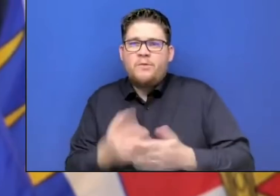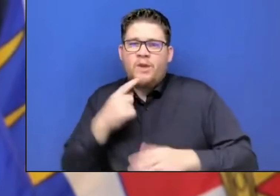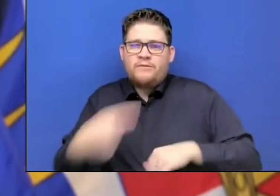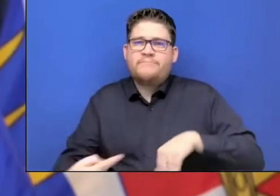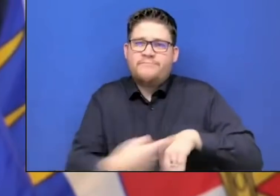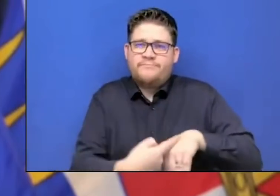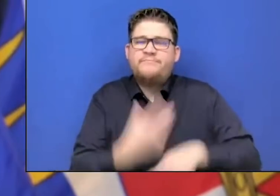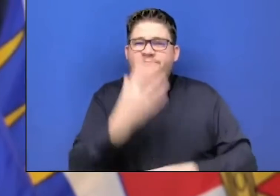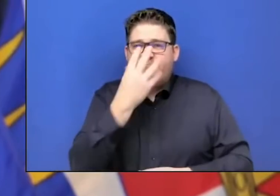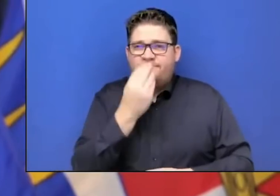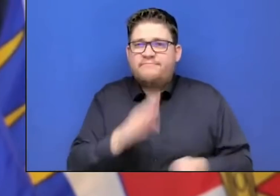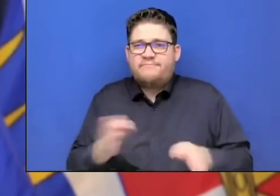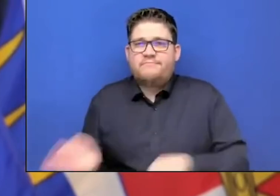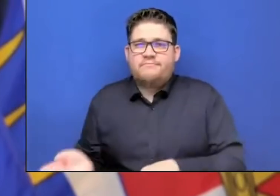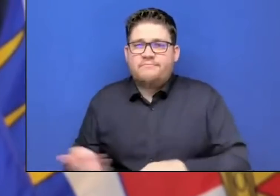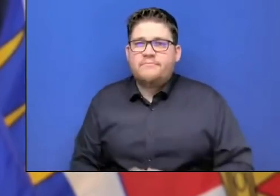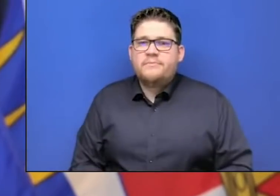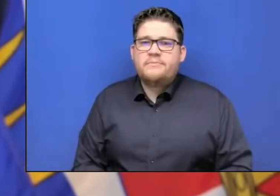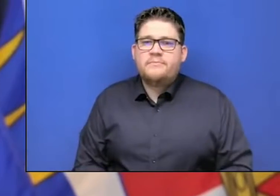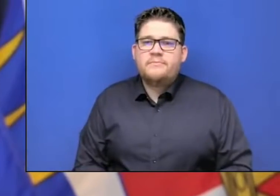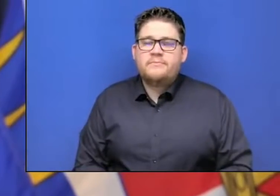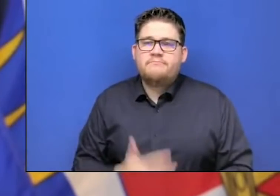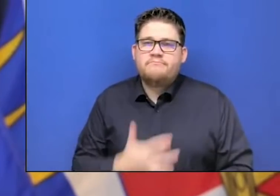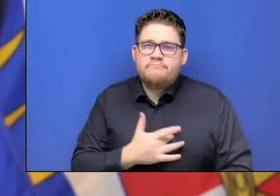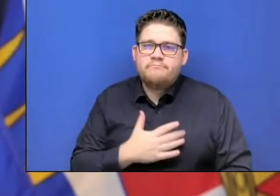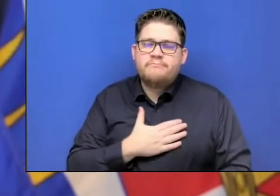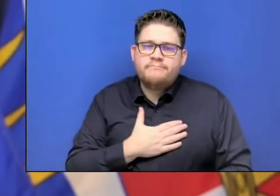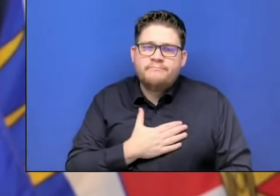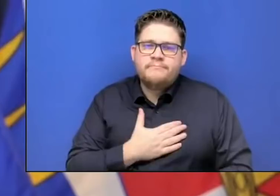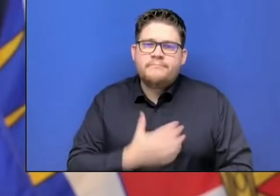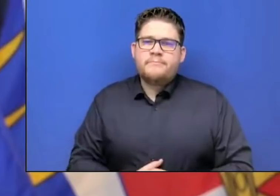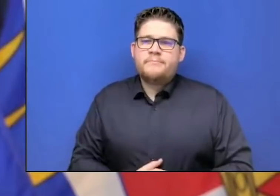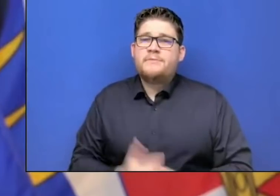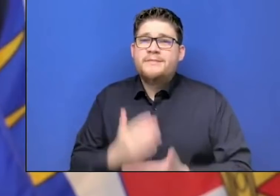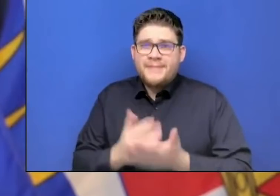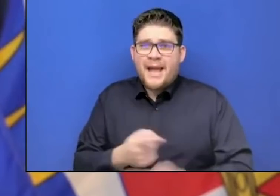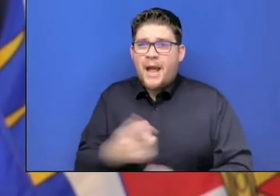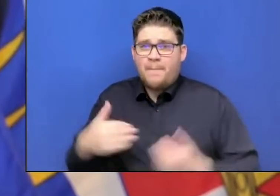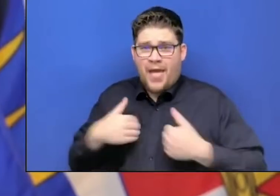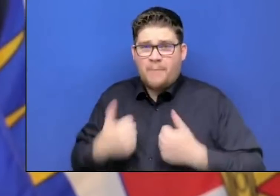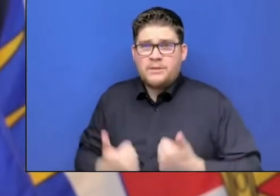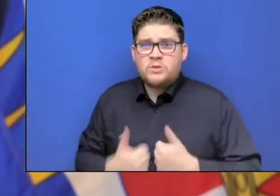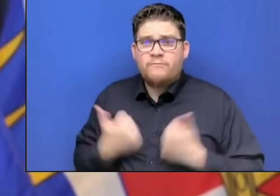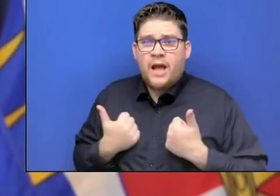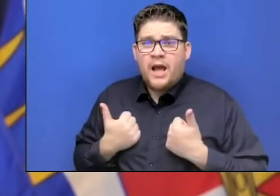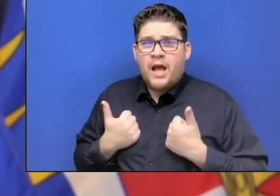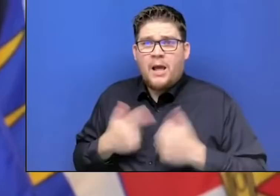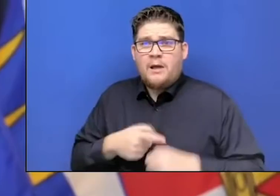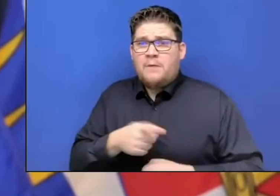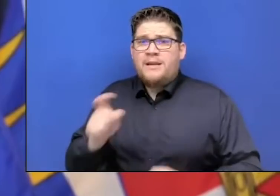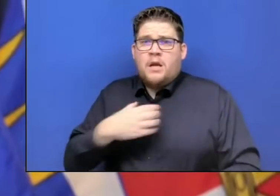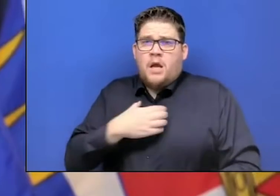also animals who have survived that are going to be in critical need for food in the next 24 hours. We knew we had a window